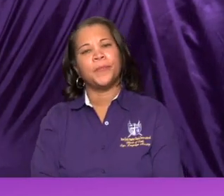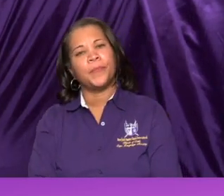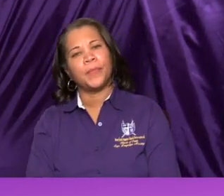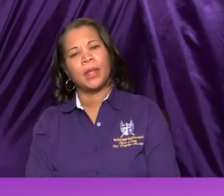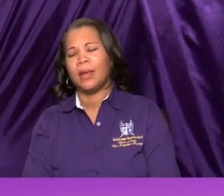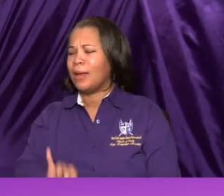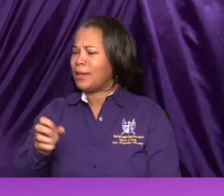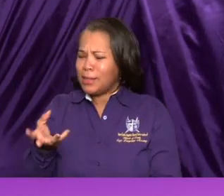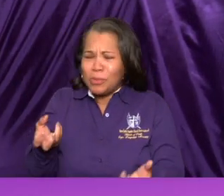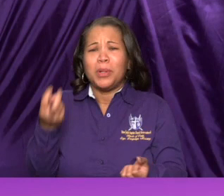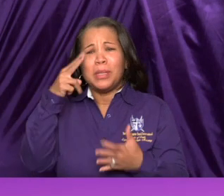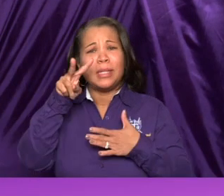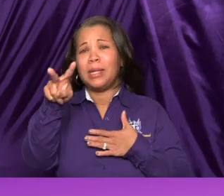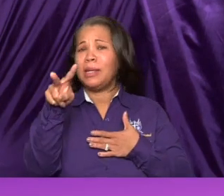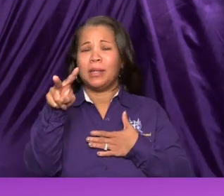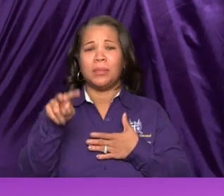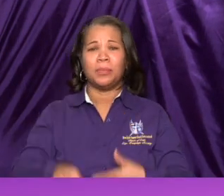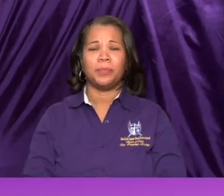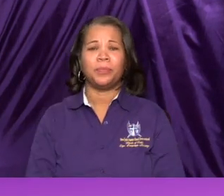that I just want to be seen?